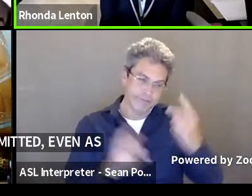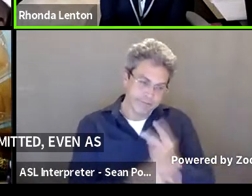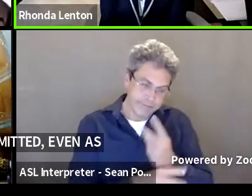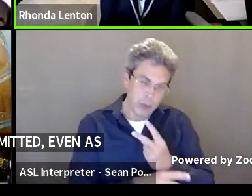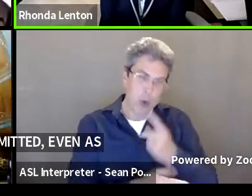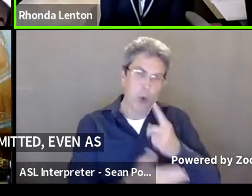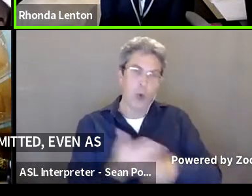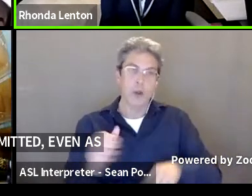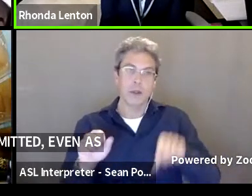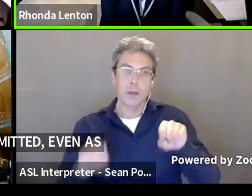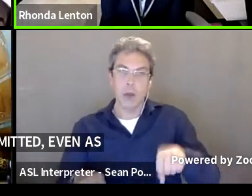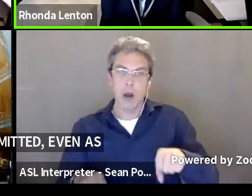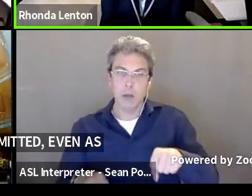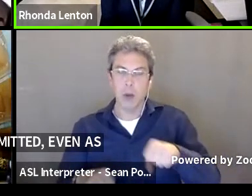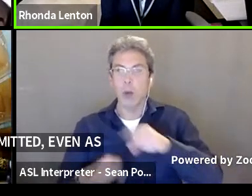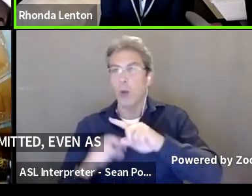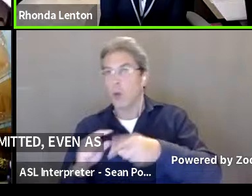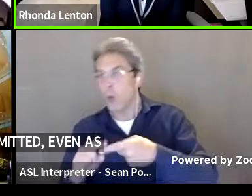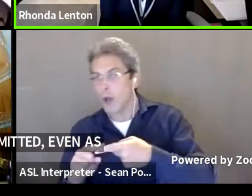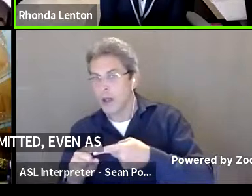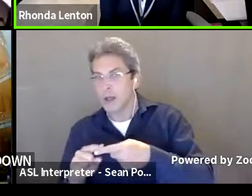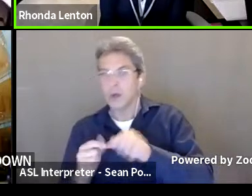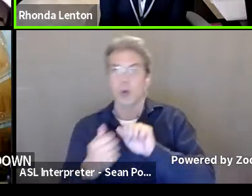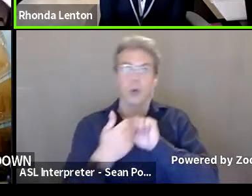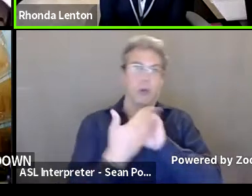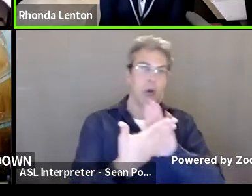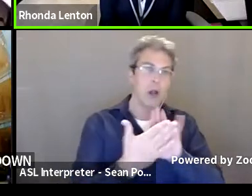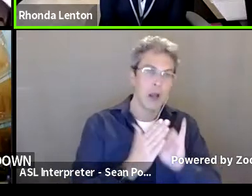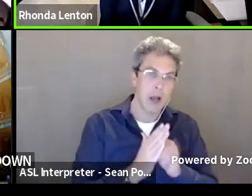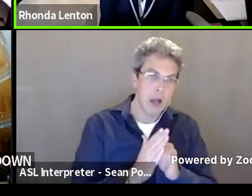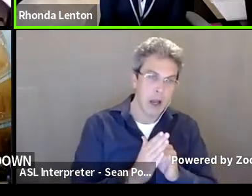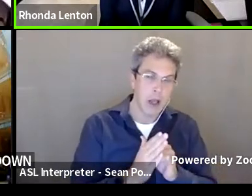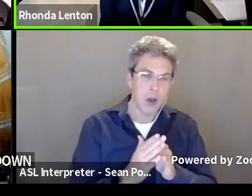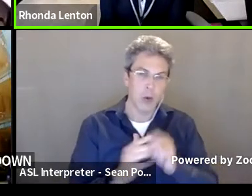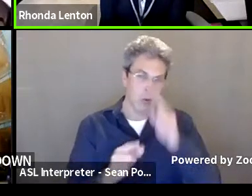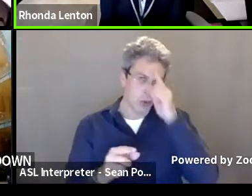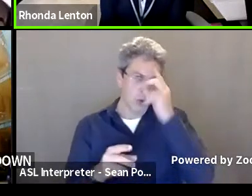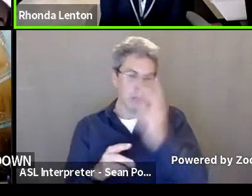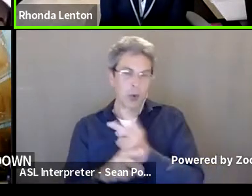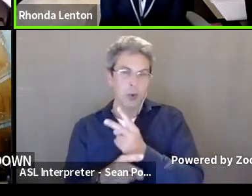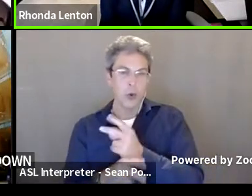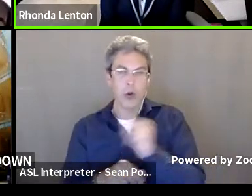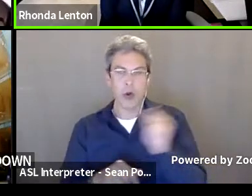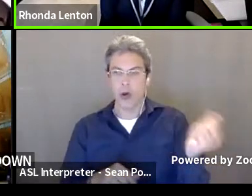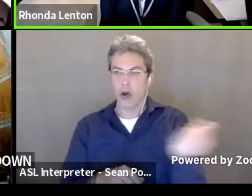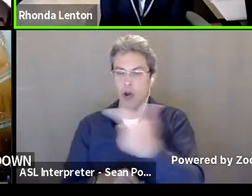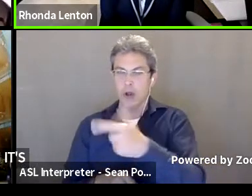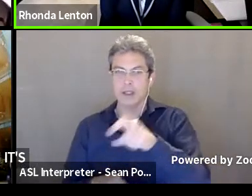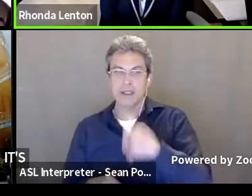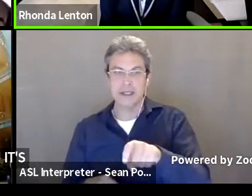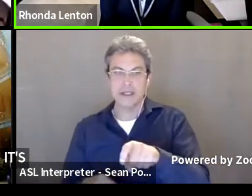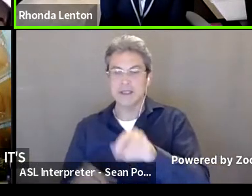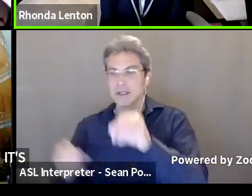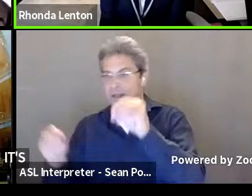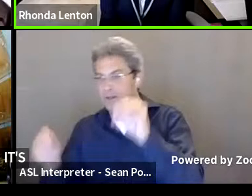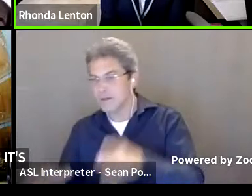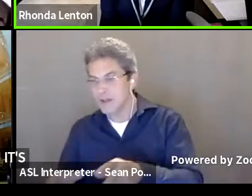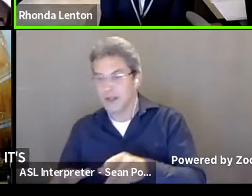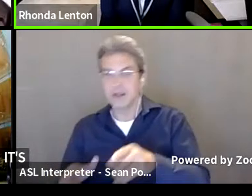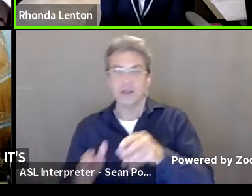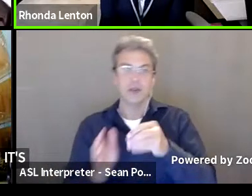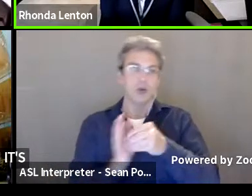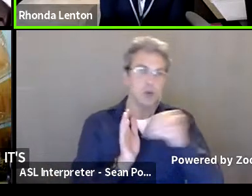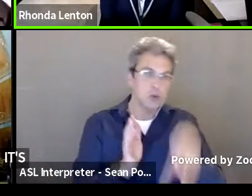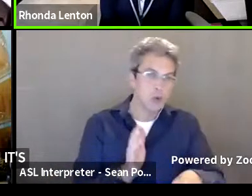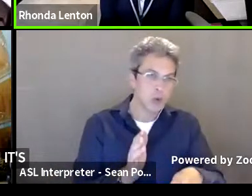when it's possible, how we can respond to individual needs of staff and students and faculty to give